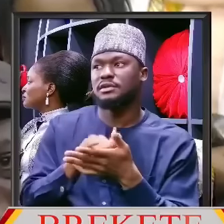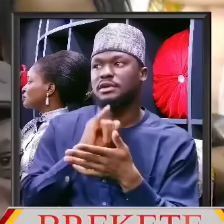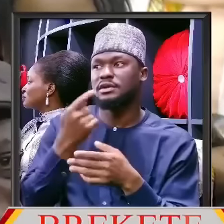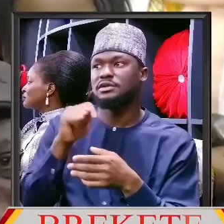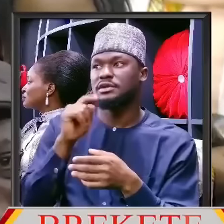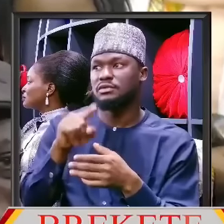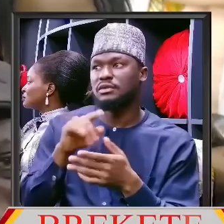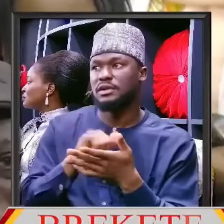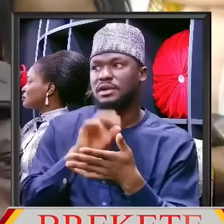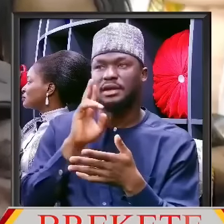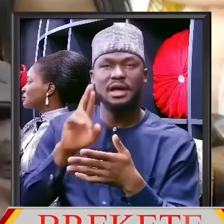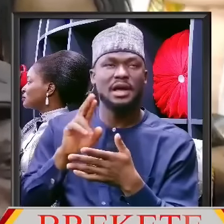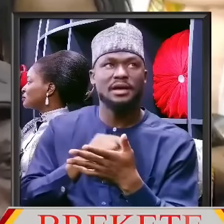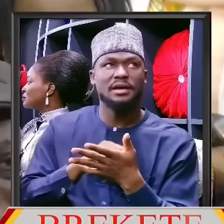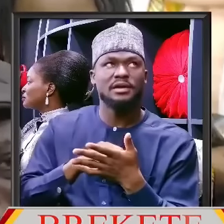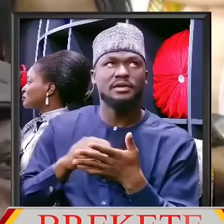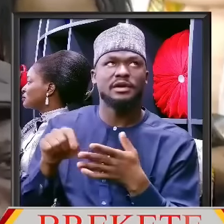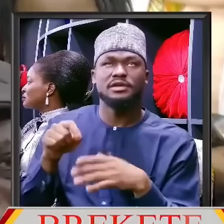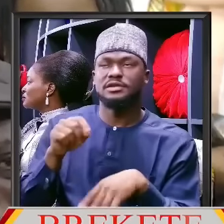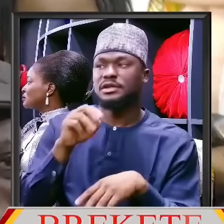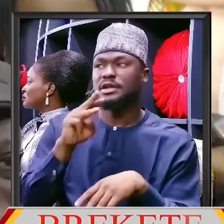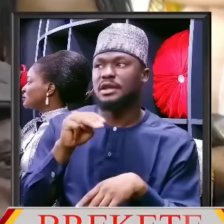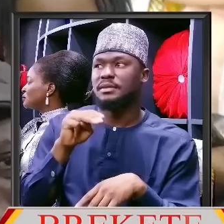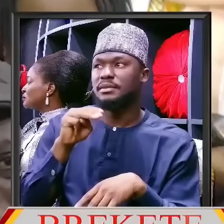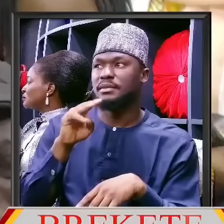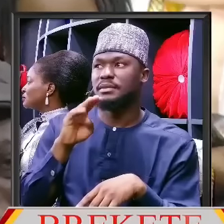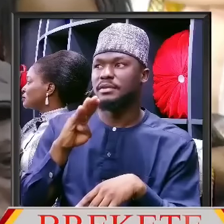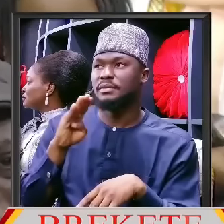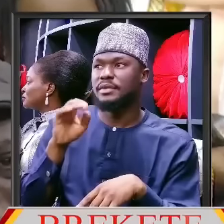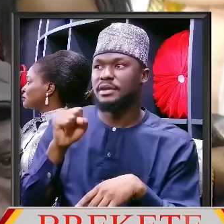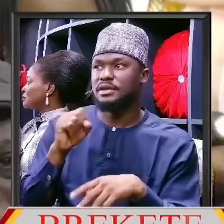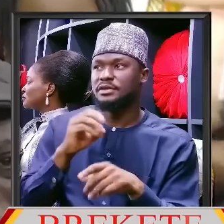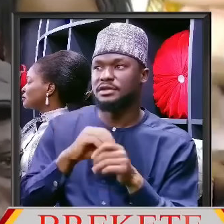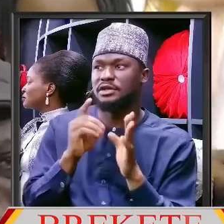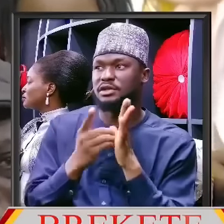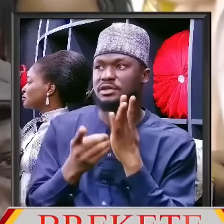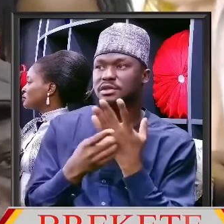ones writing that wrote MBBS part one in December last year,